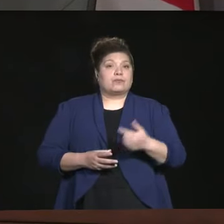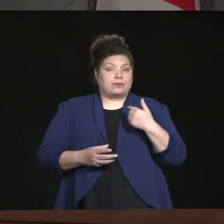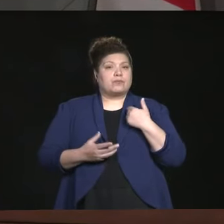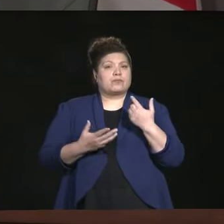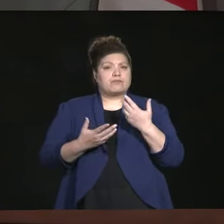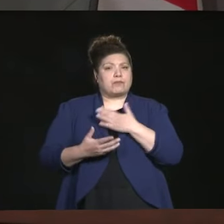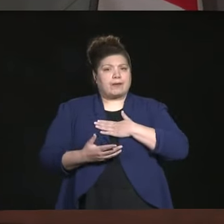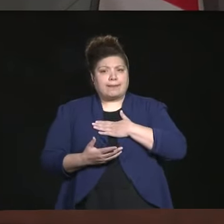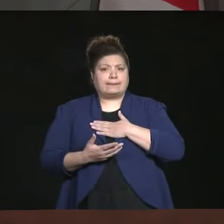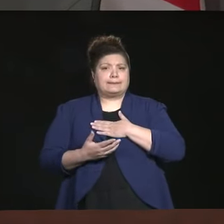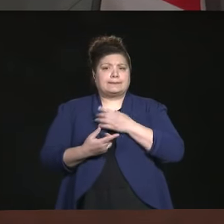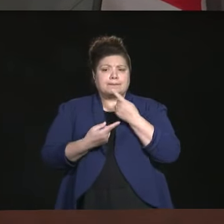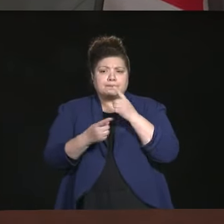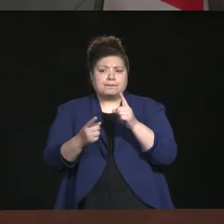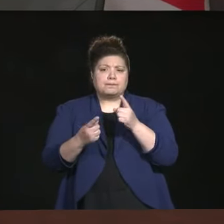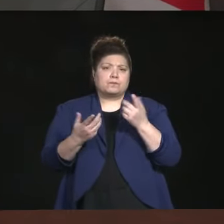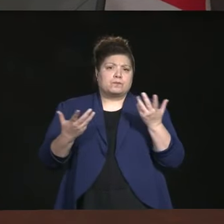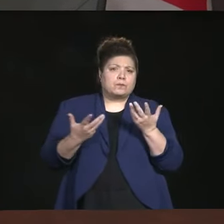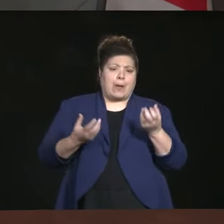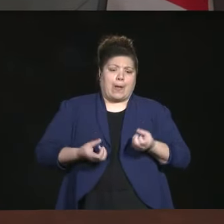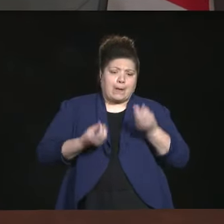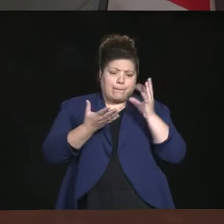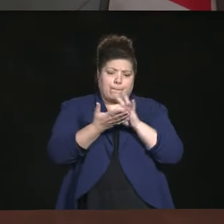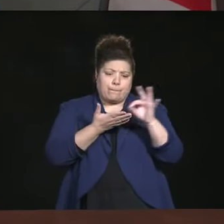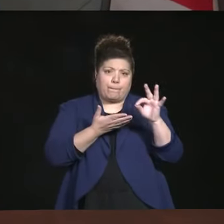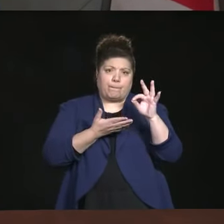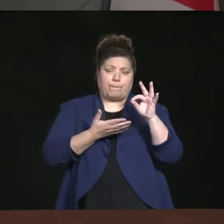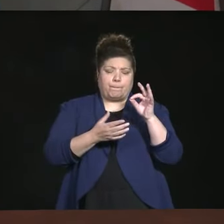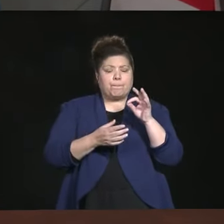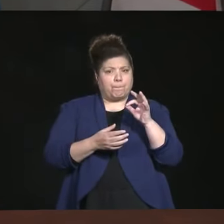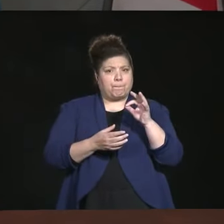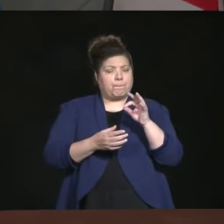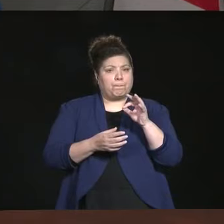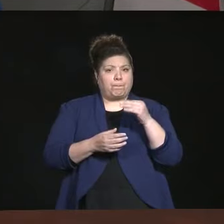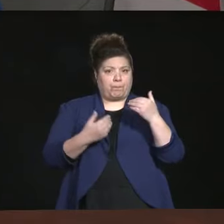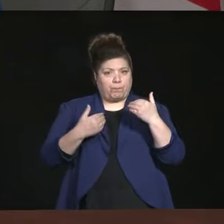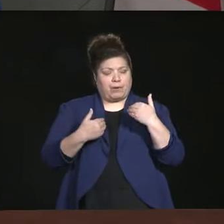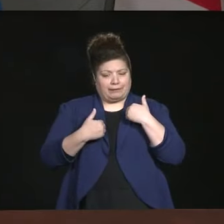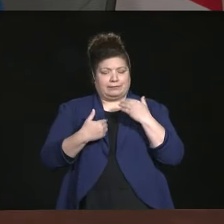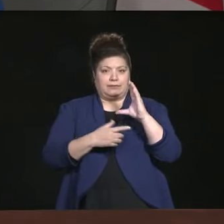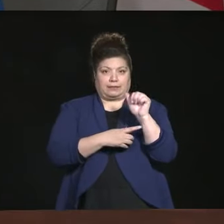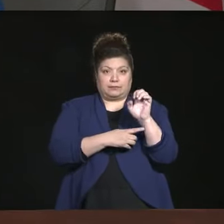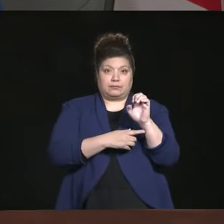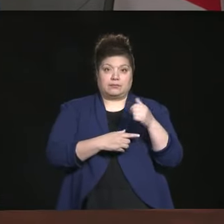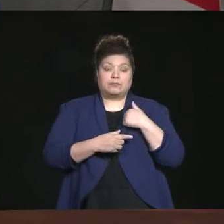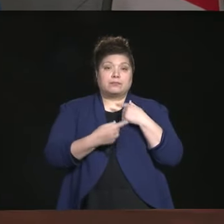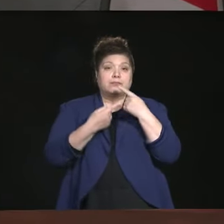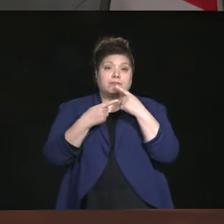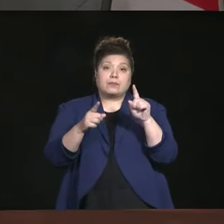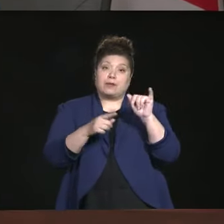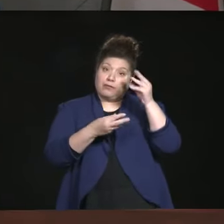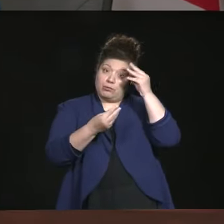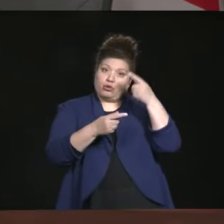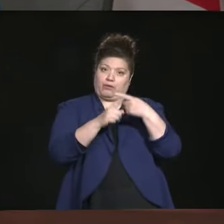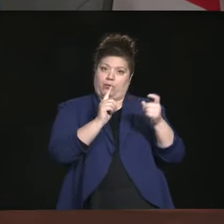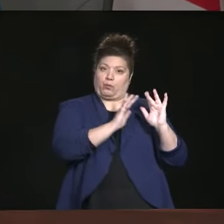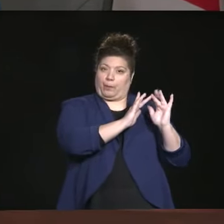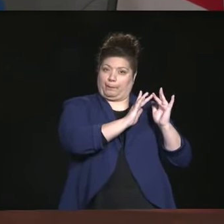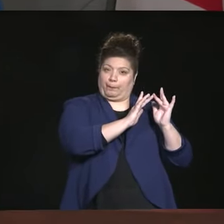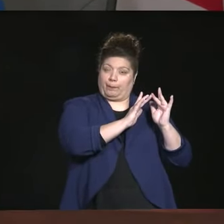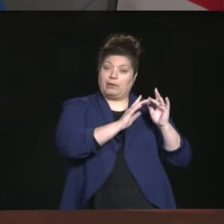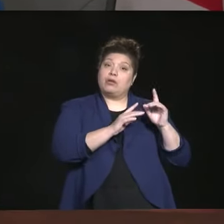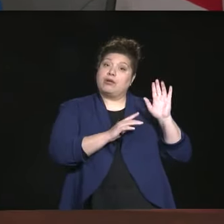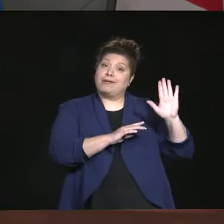going to use the number that's published on our website as of 9 a.m. this morning, just because, as you know, this is a dynamic situation